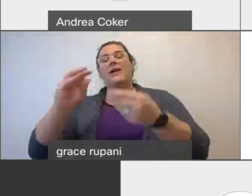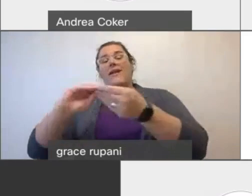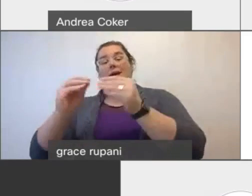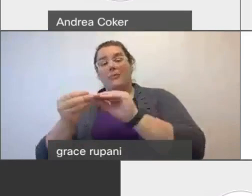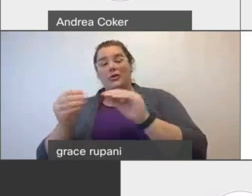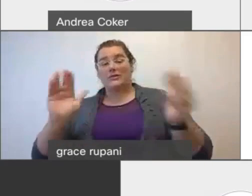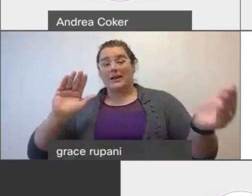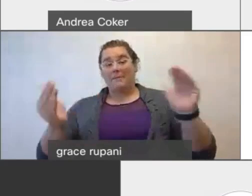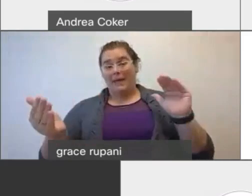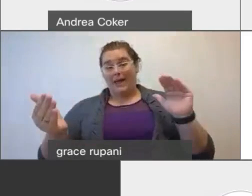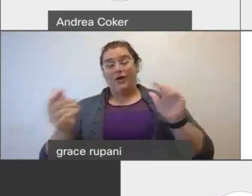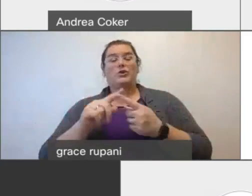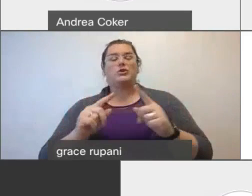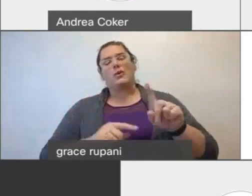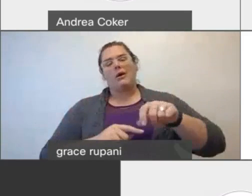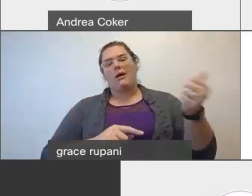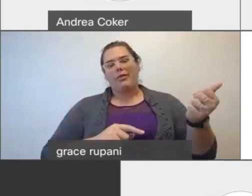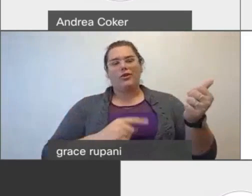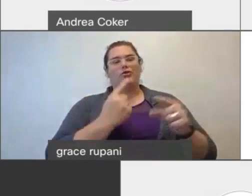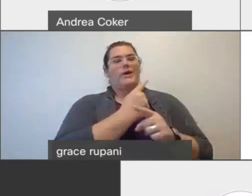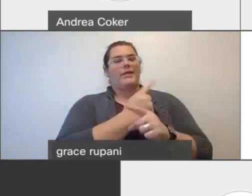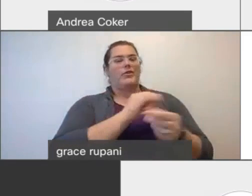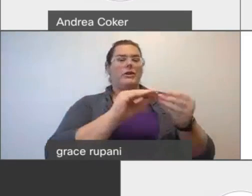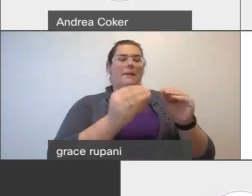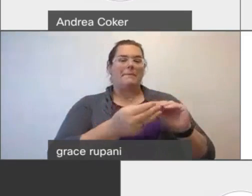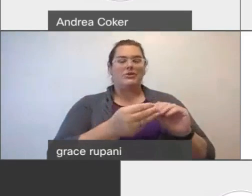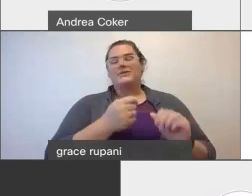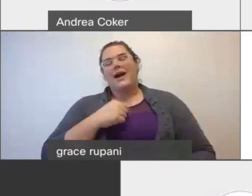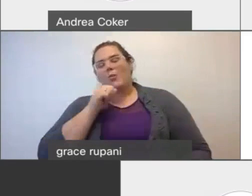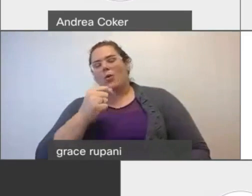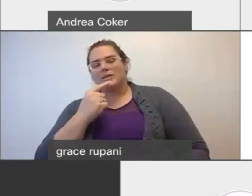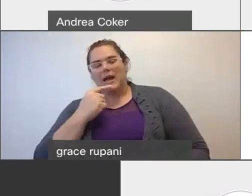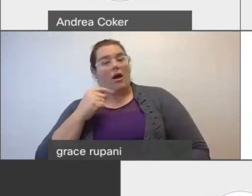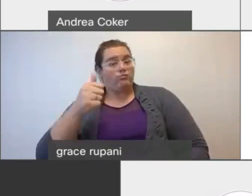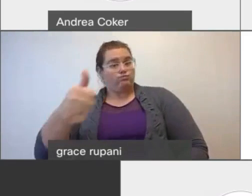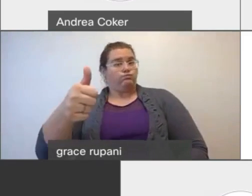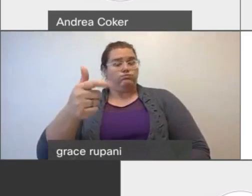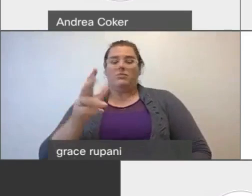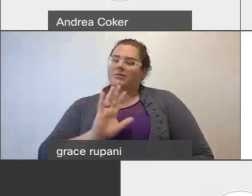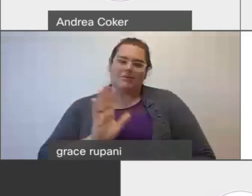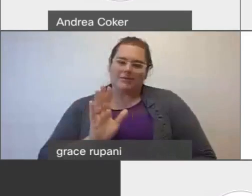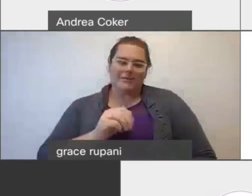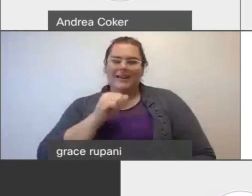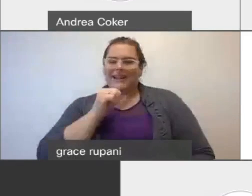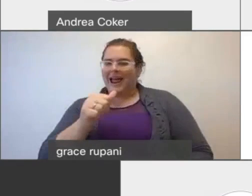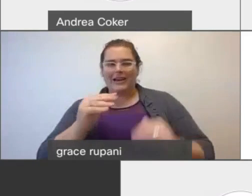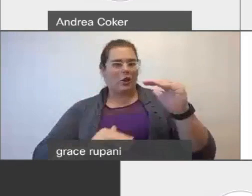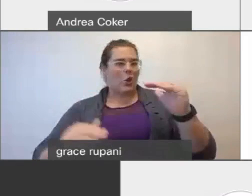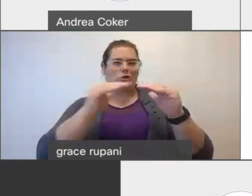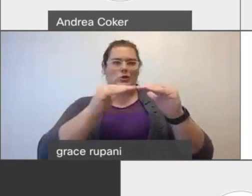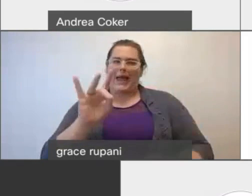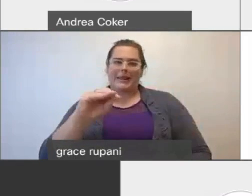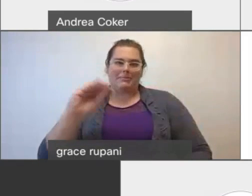otherwise in that ward. I don't want to say pretty well until we're well up above 80%. And hopefully pushing up